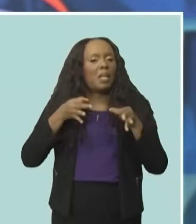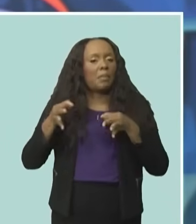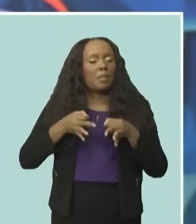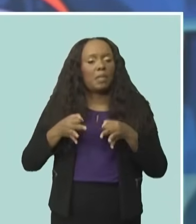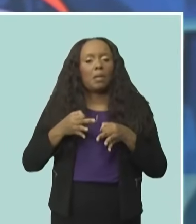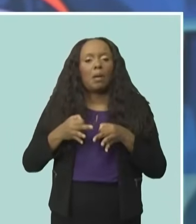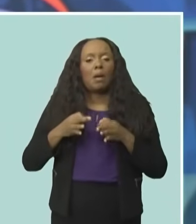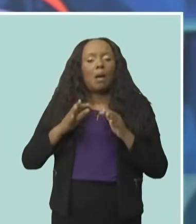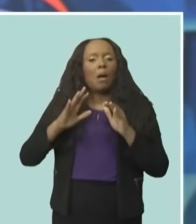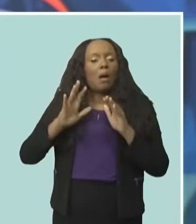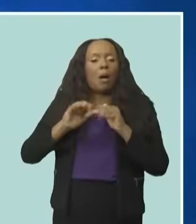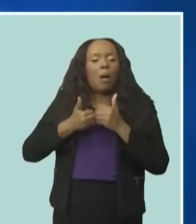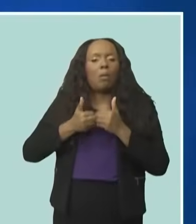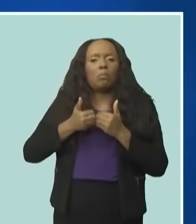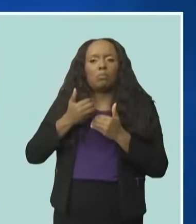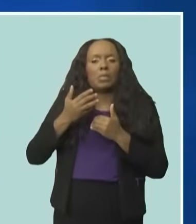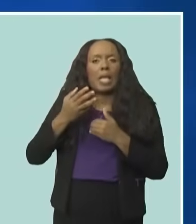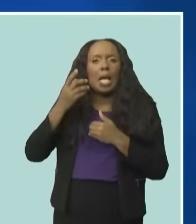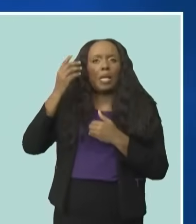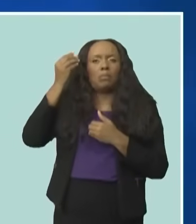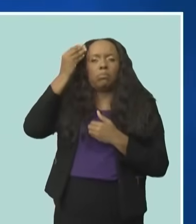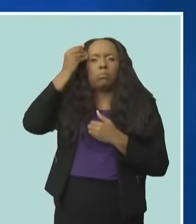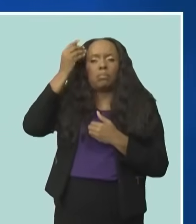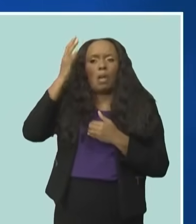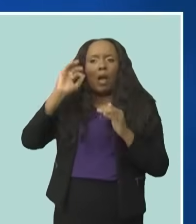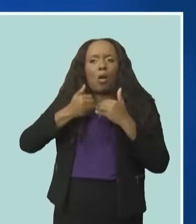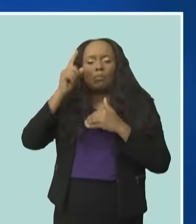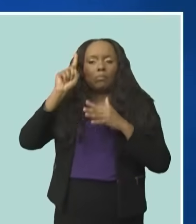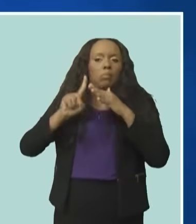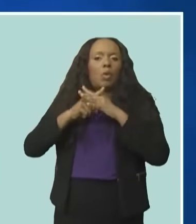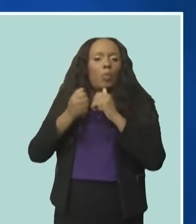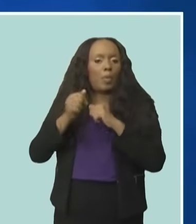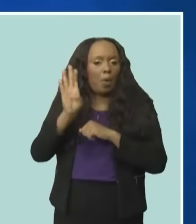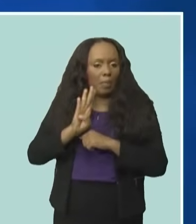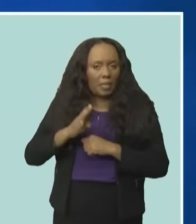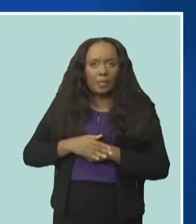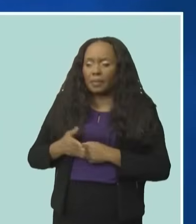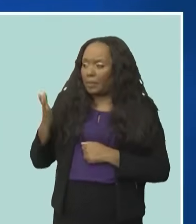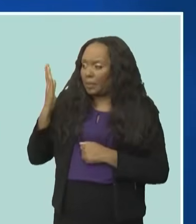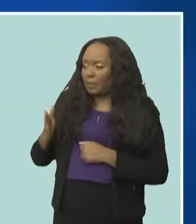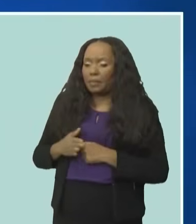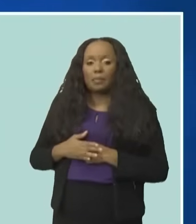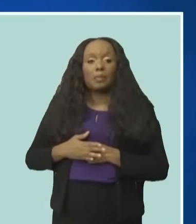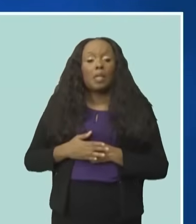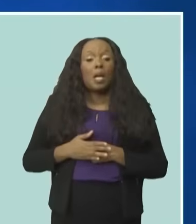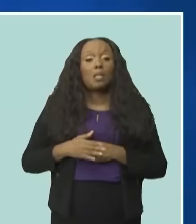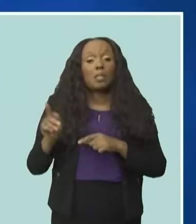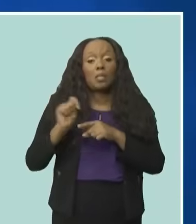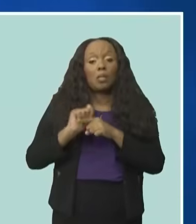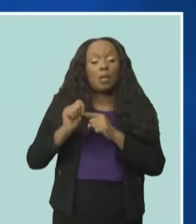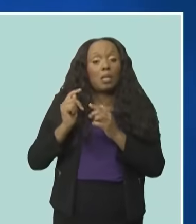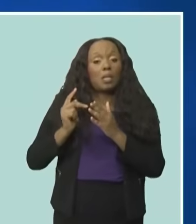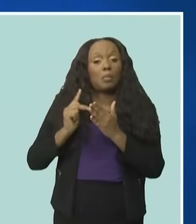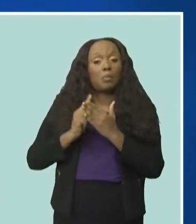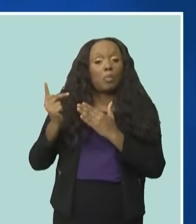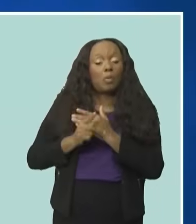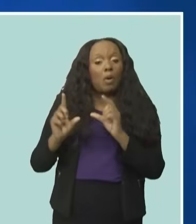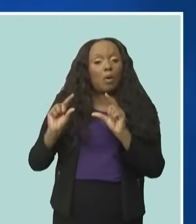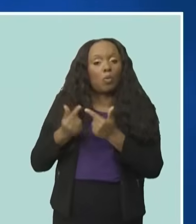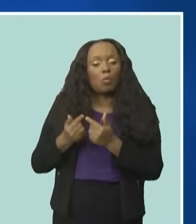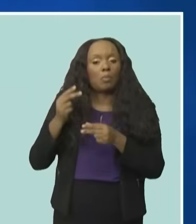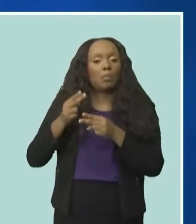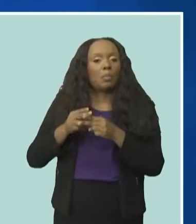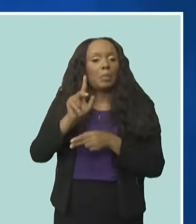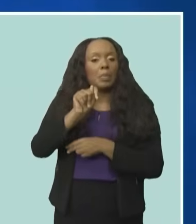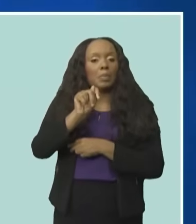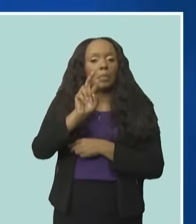move. Trinity Recruitment Services did a fantastic job in selecting talent and preparing